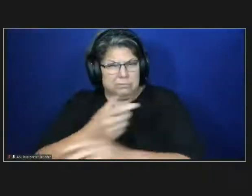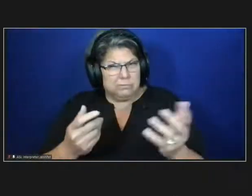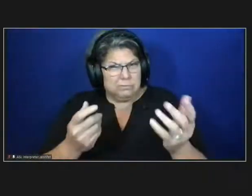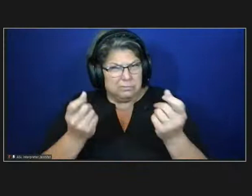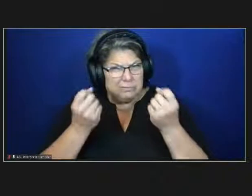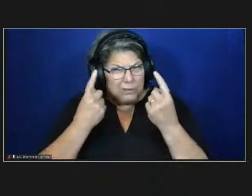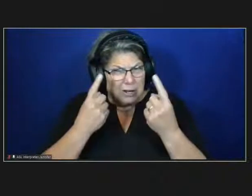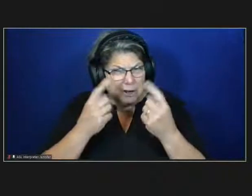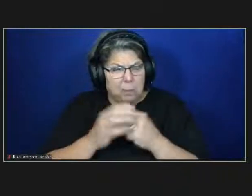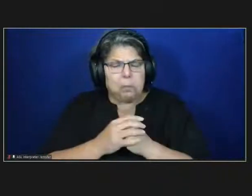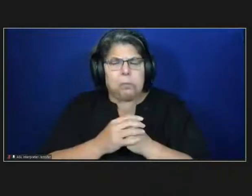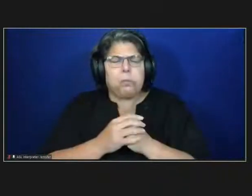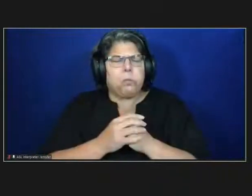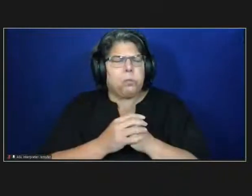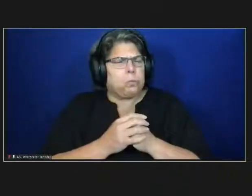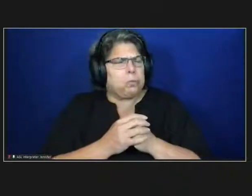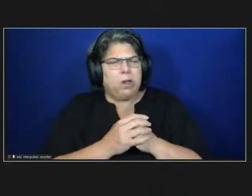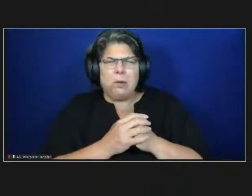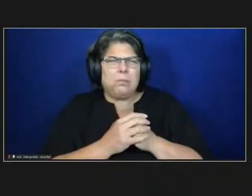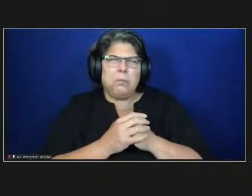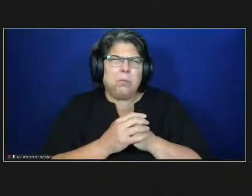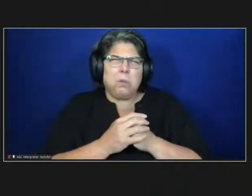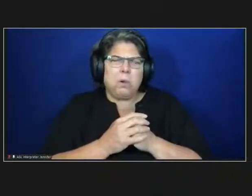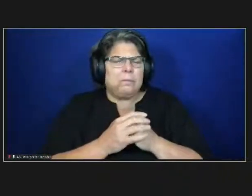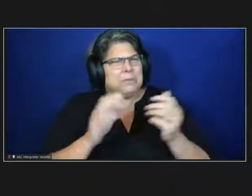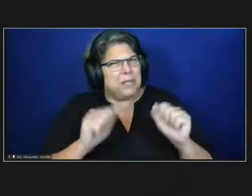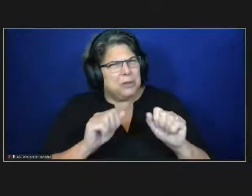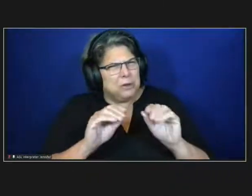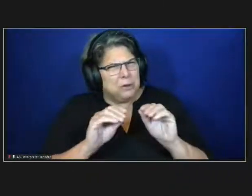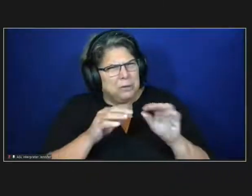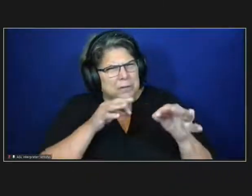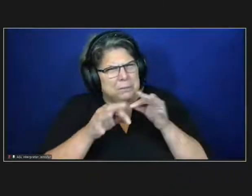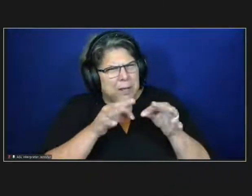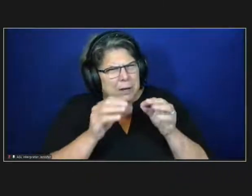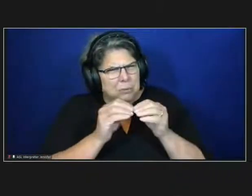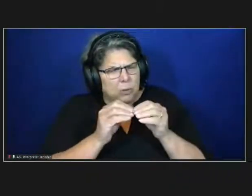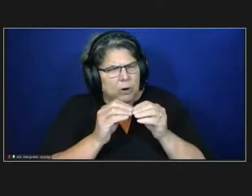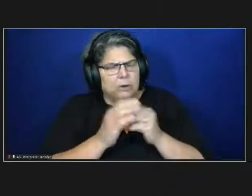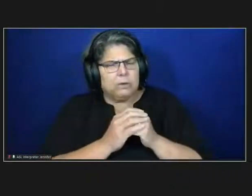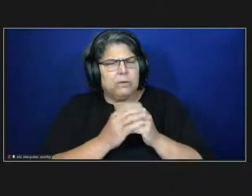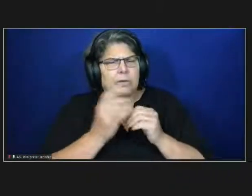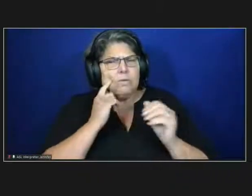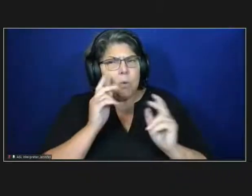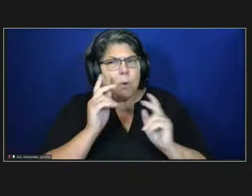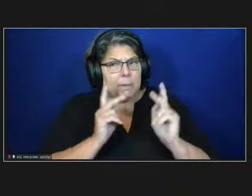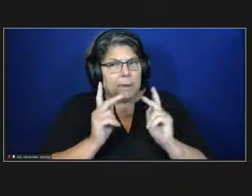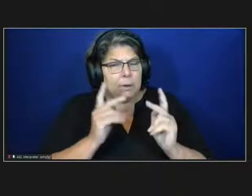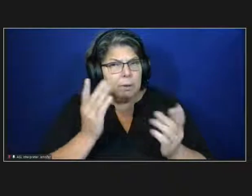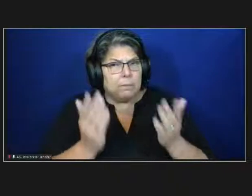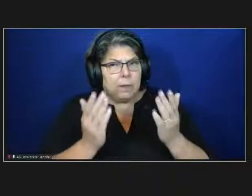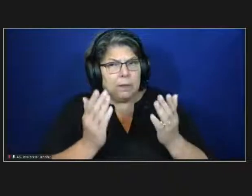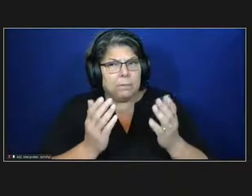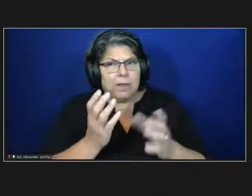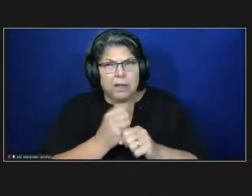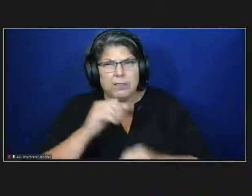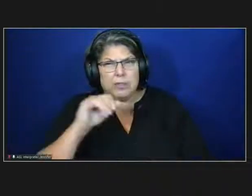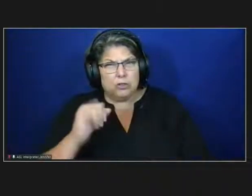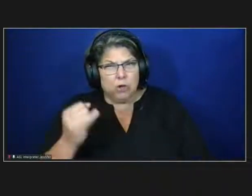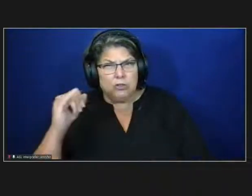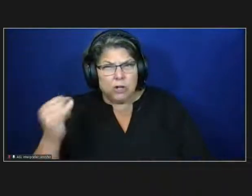Yeah, I was wondering if you could just maybe clarify a little bit more. So for people that maybe receive Johnson & Johnson